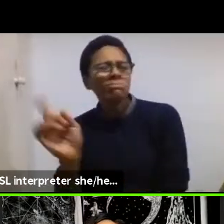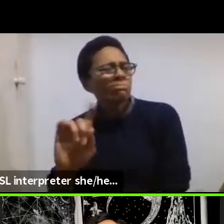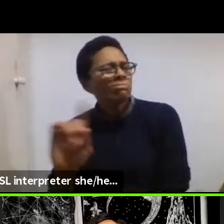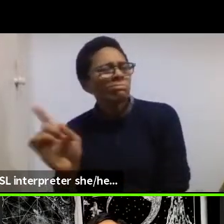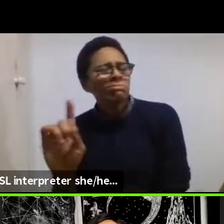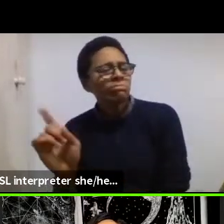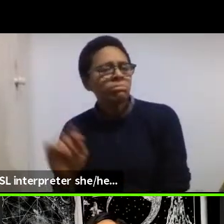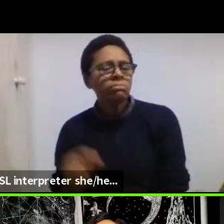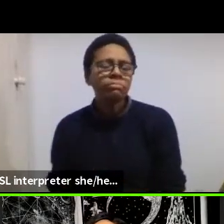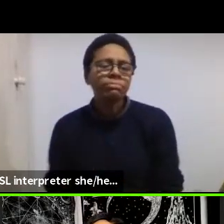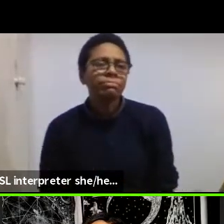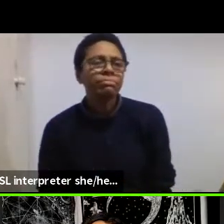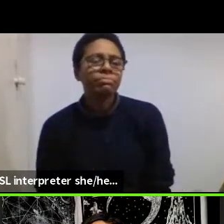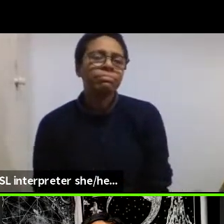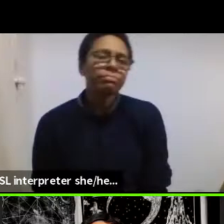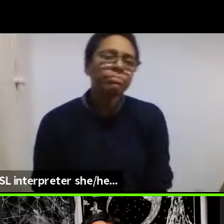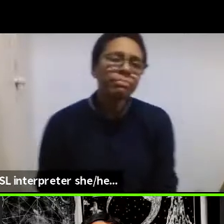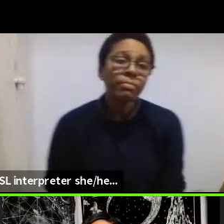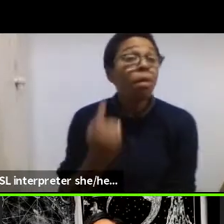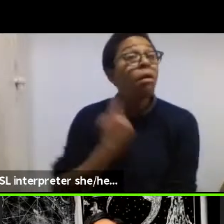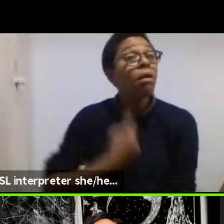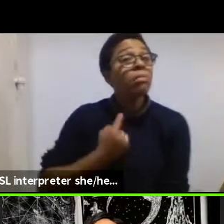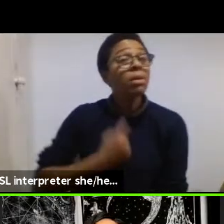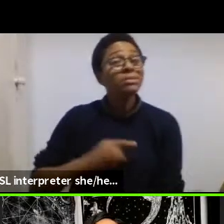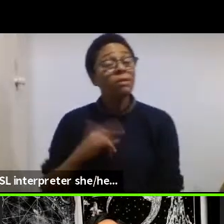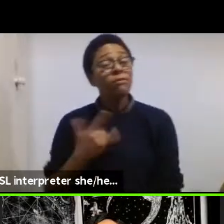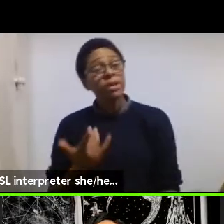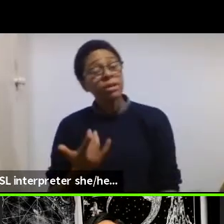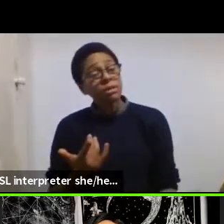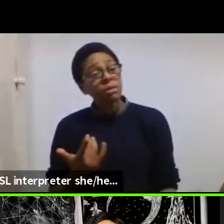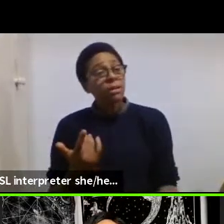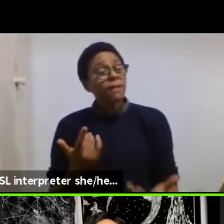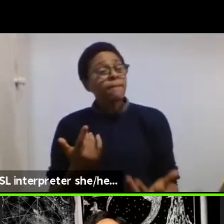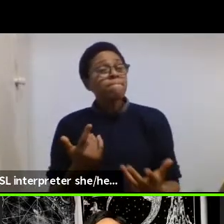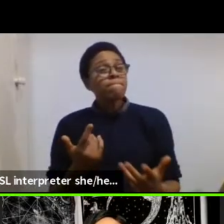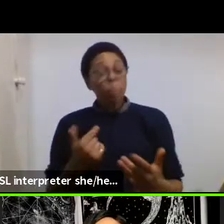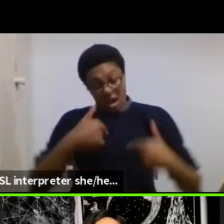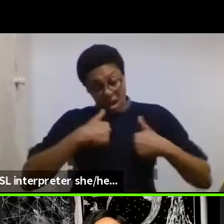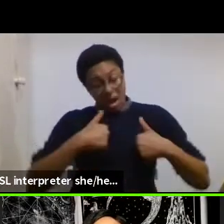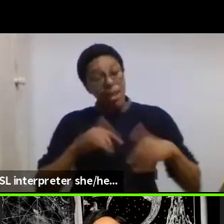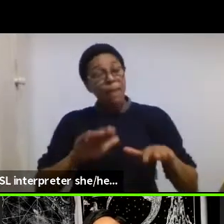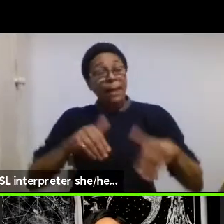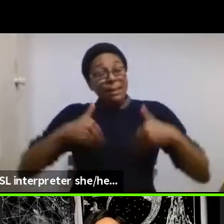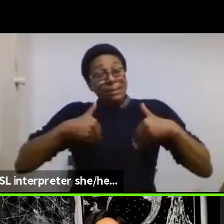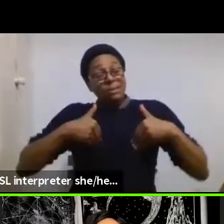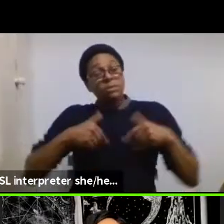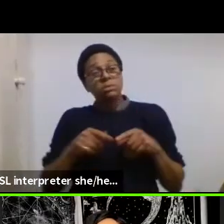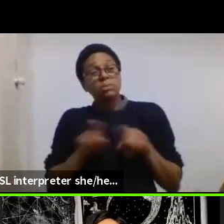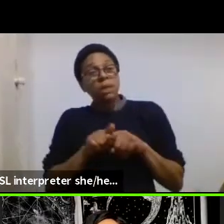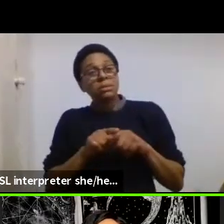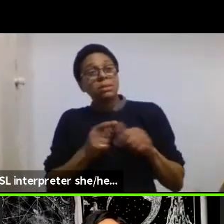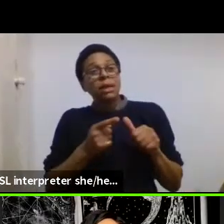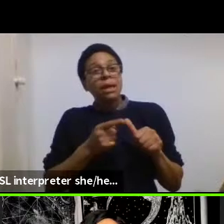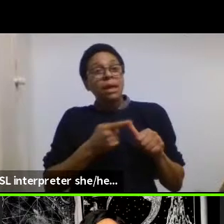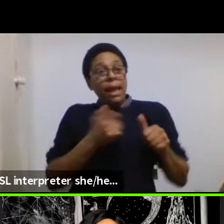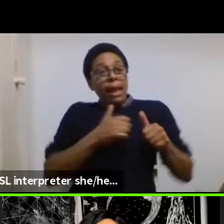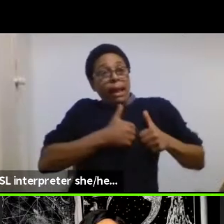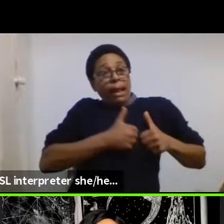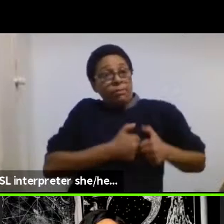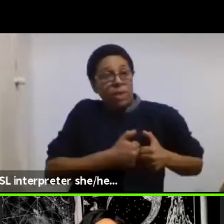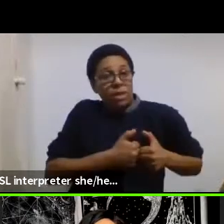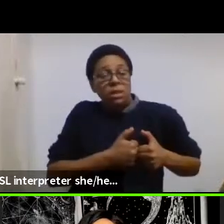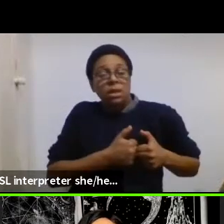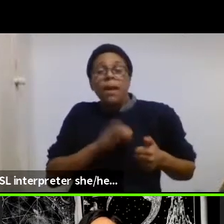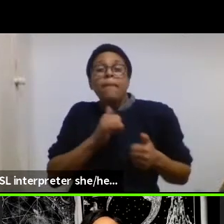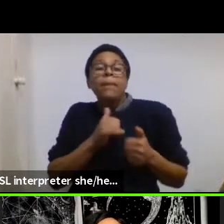And particularly, I think that within the community, as someone who's both asexual and aromantic, I think that sometimes it can be easier to get more of a pass